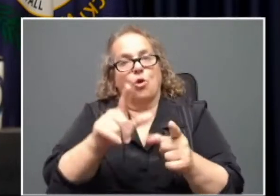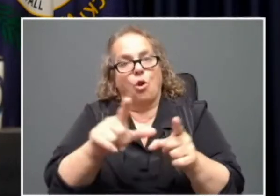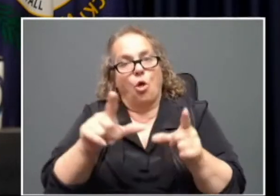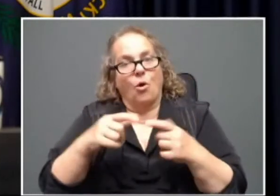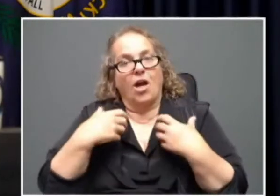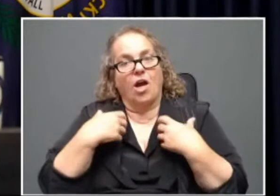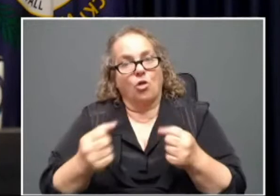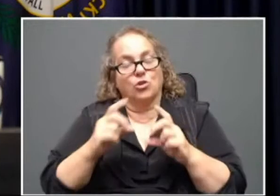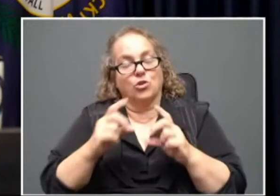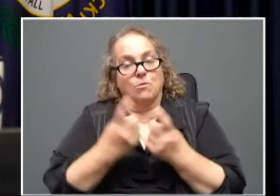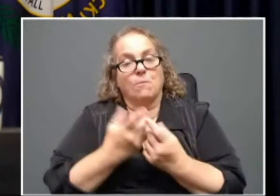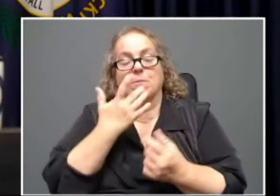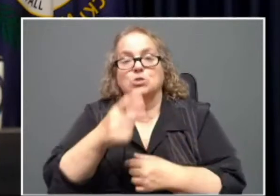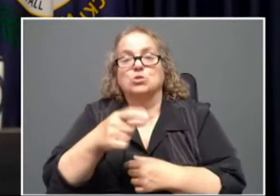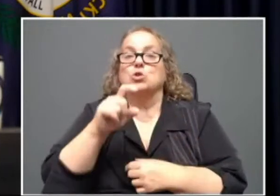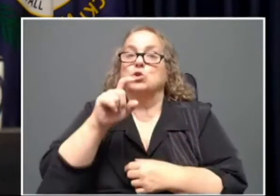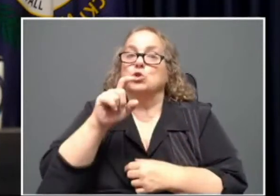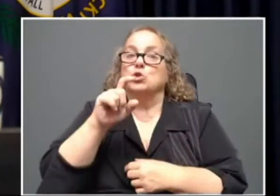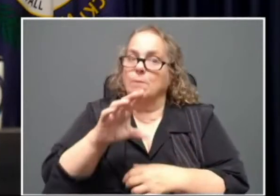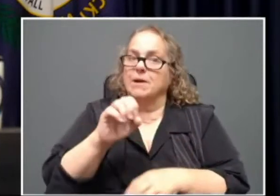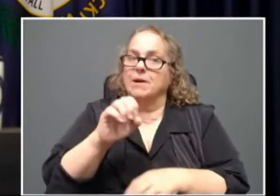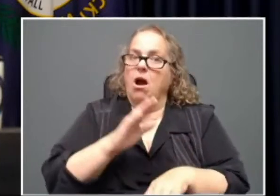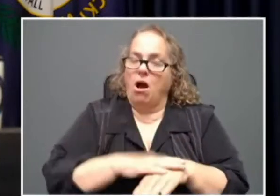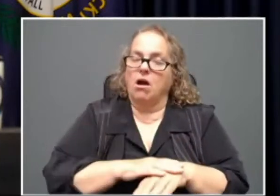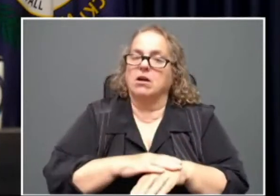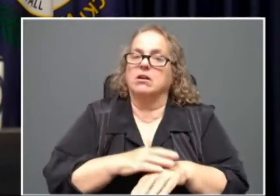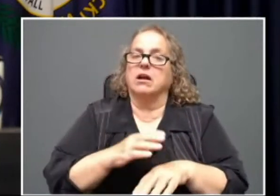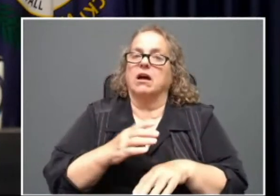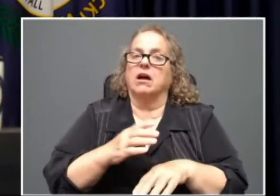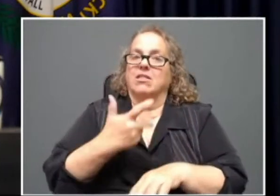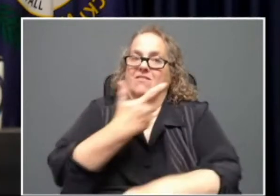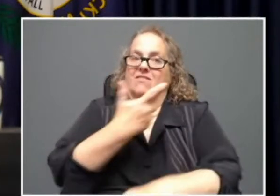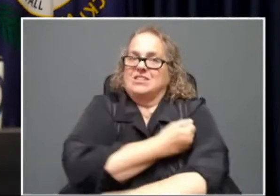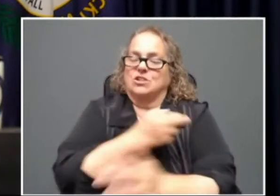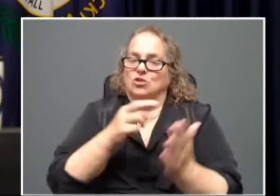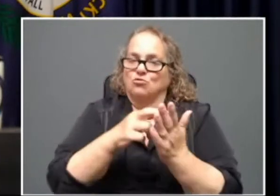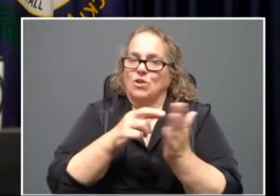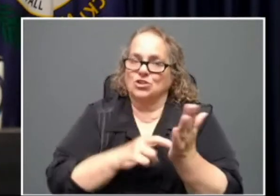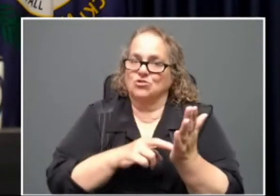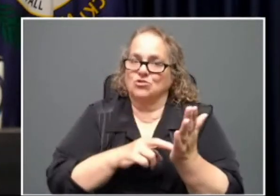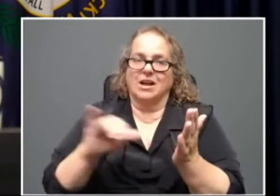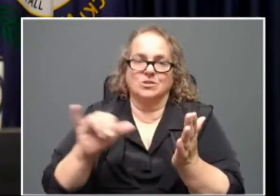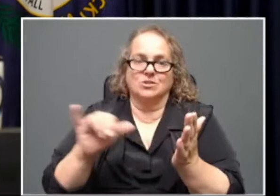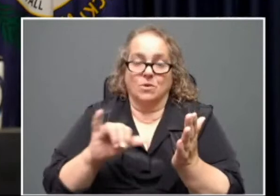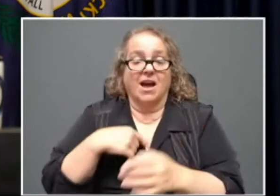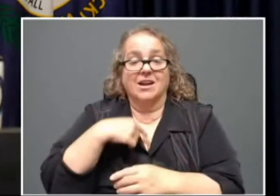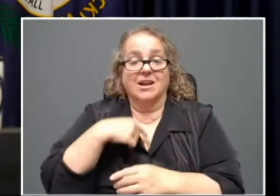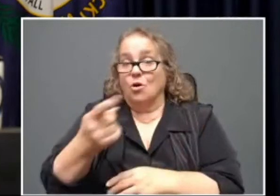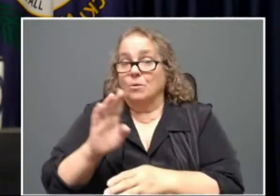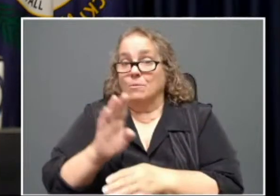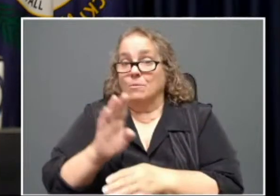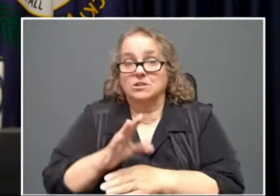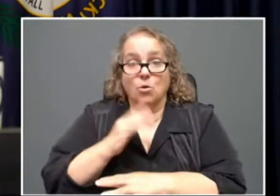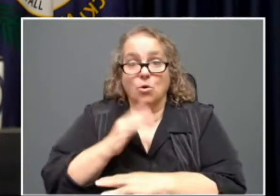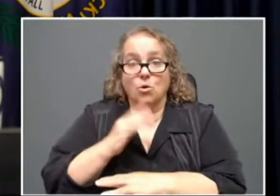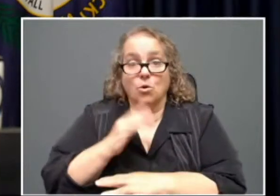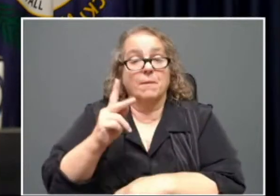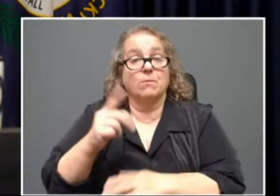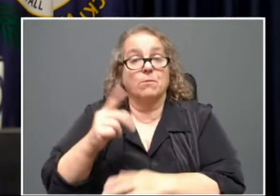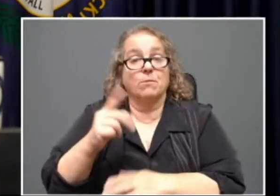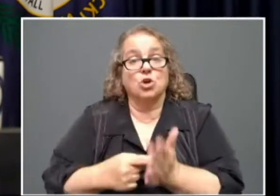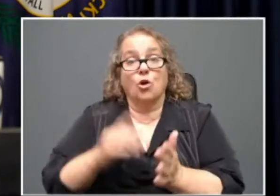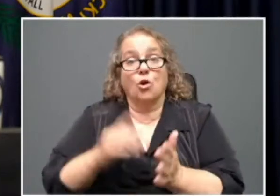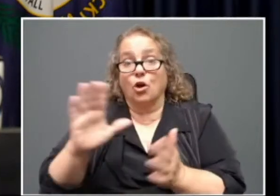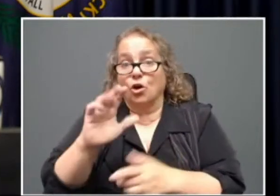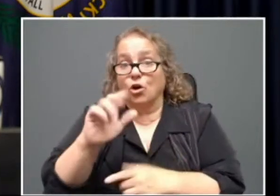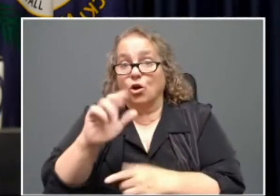on the vaccination registry as well. I tell business owners, if people show their card or they show a picture